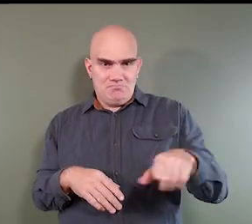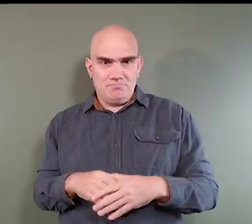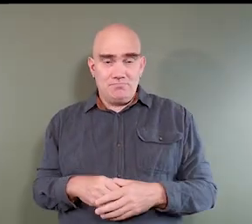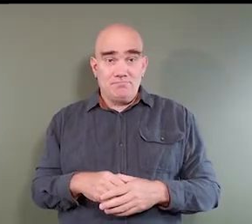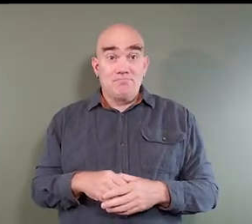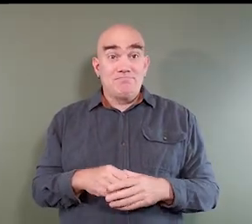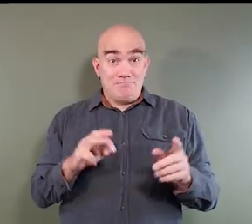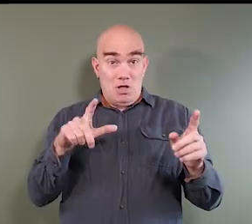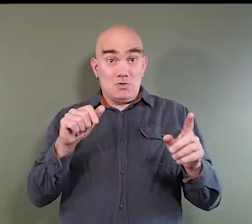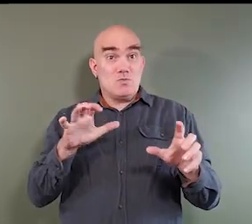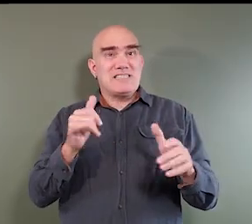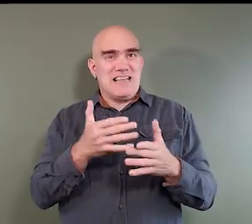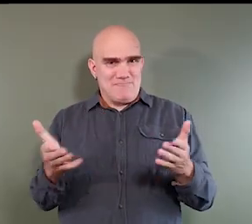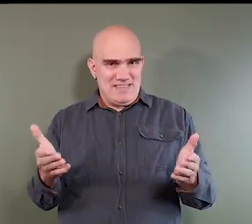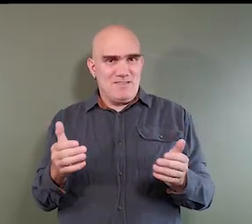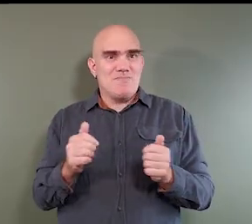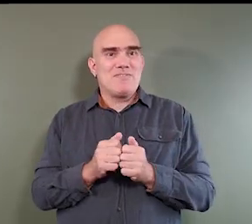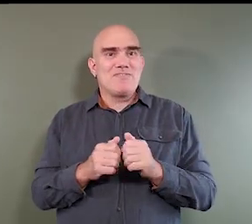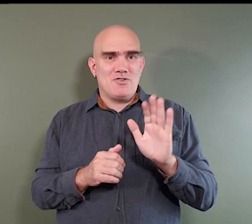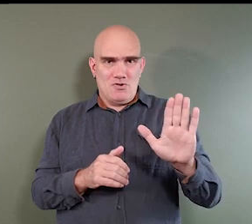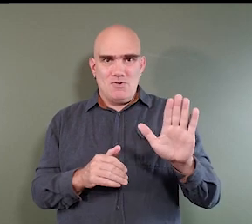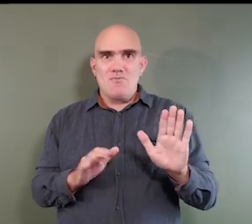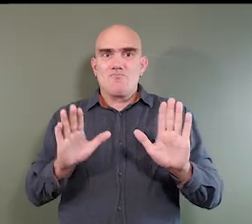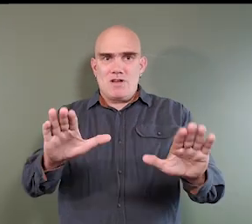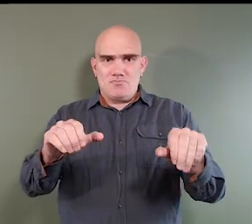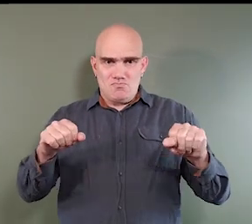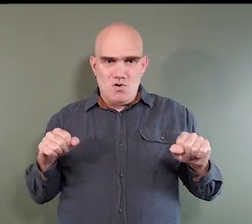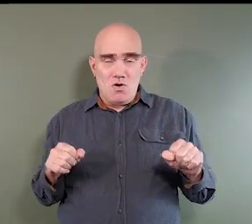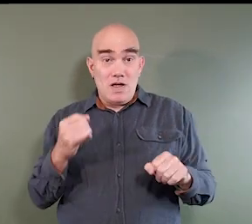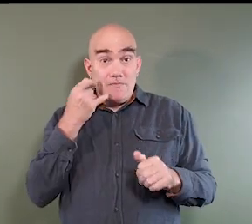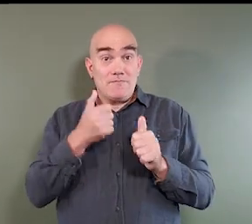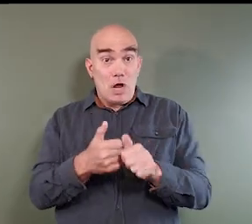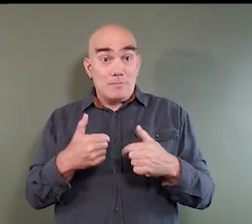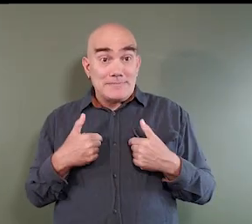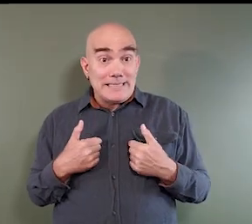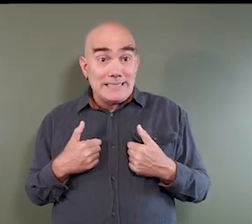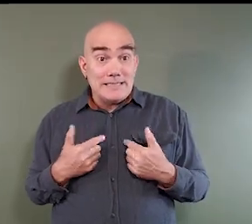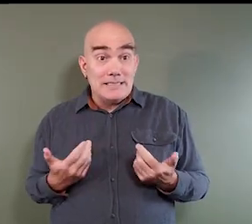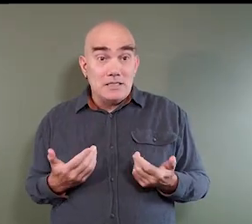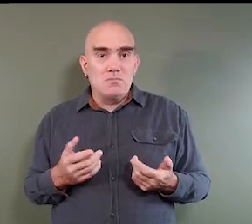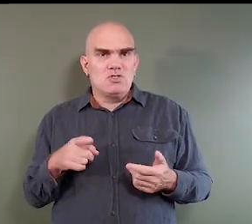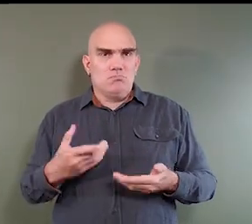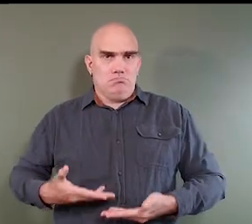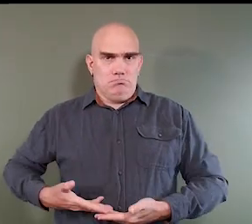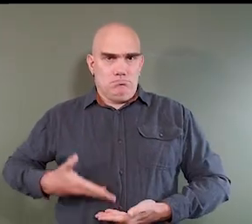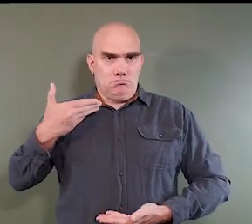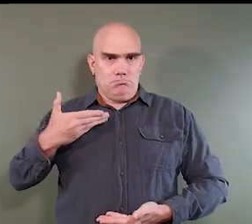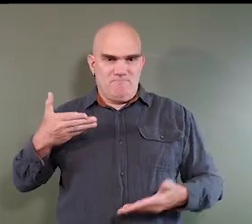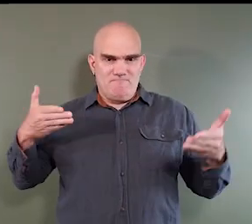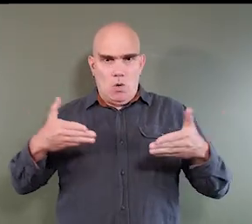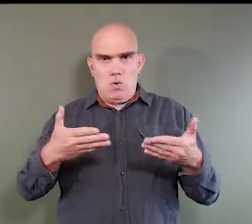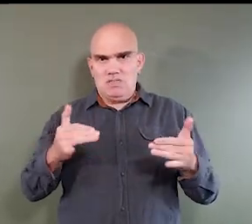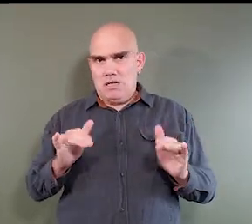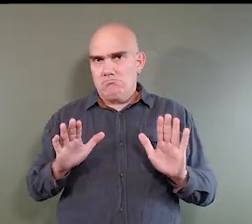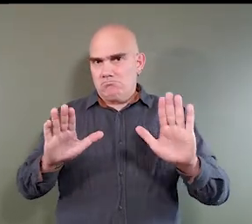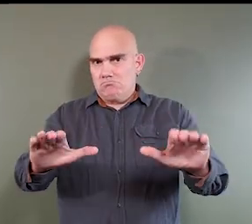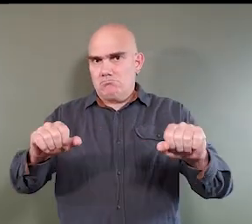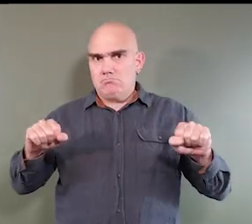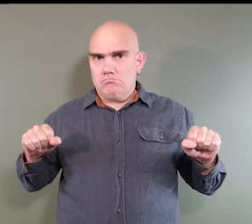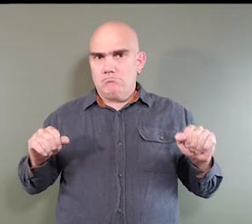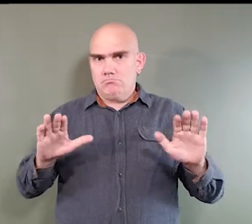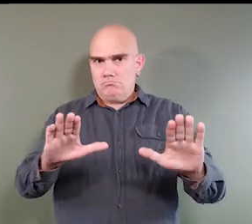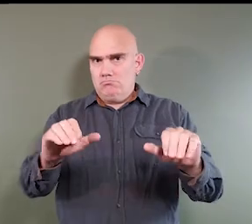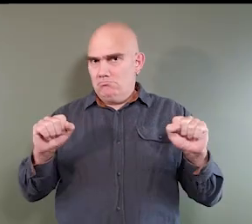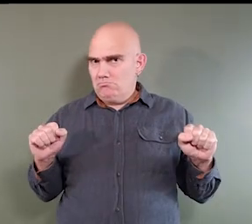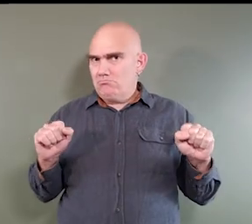the same thing for the press and row. If you're following along with me, we are going with the upper body, where we're